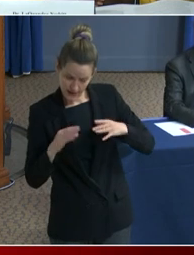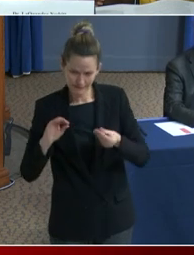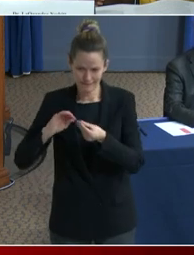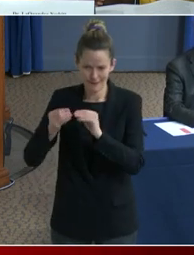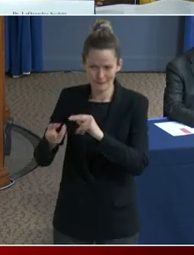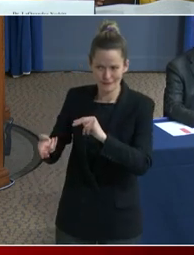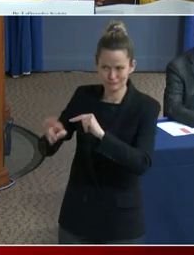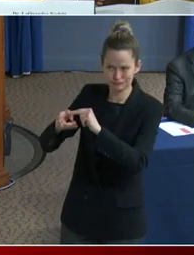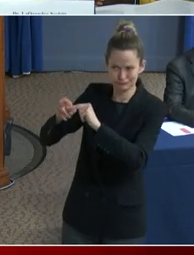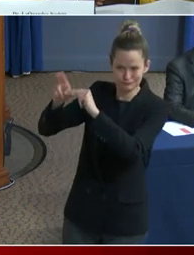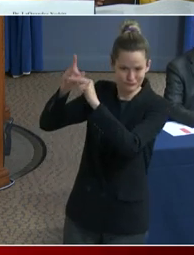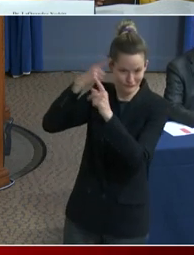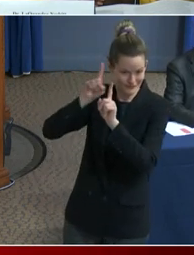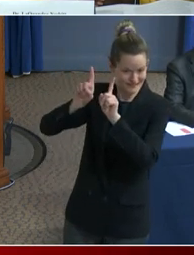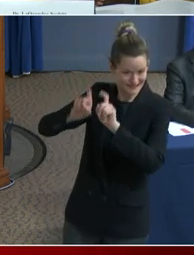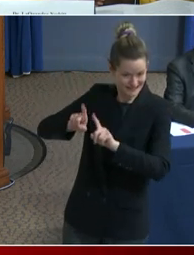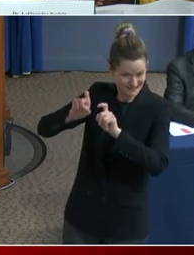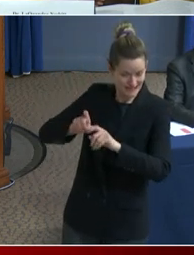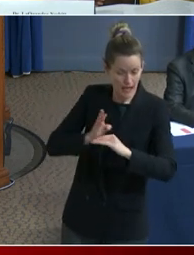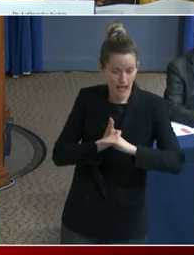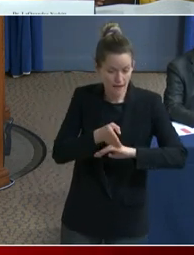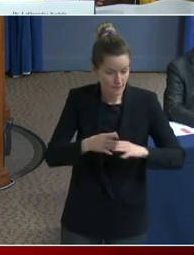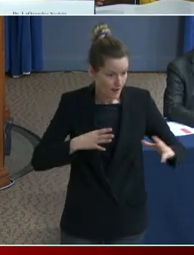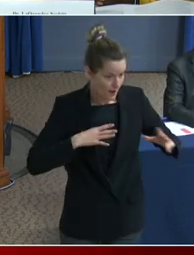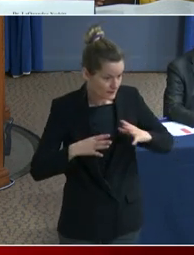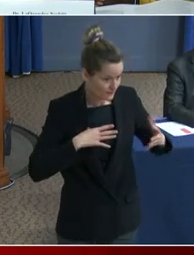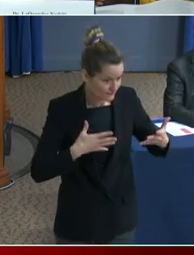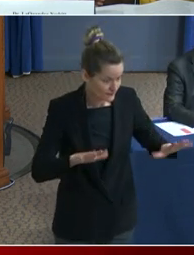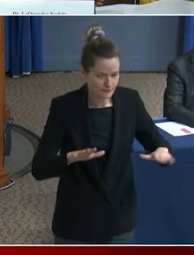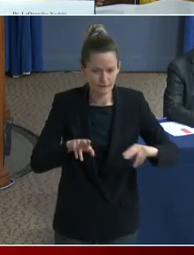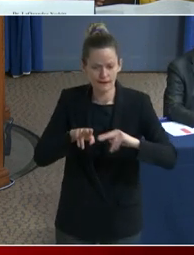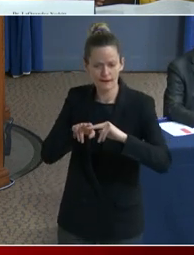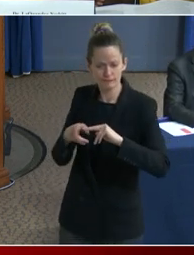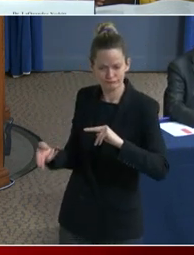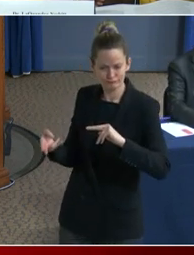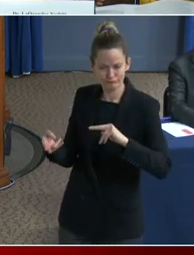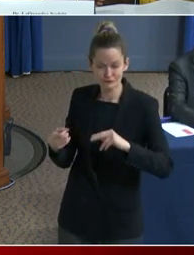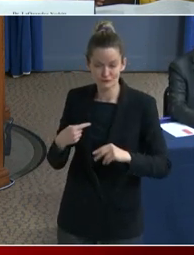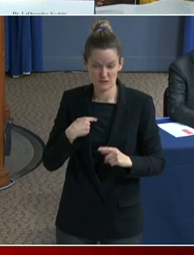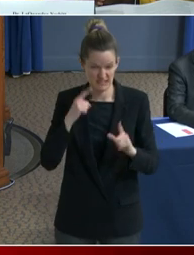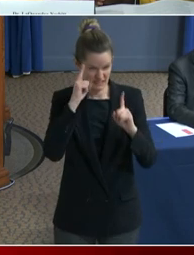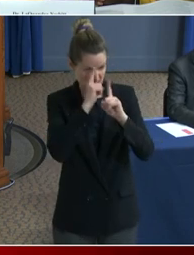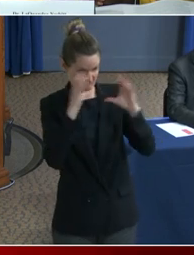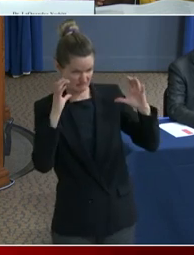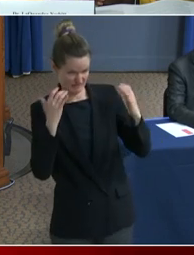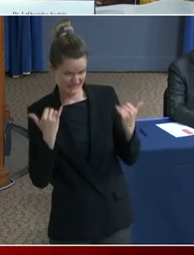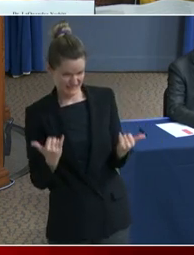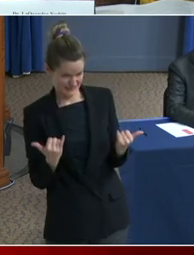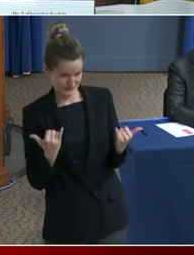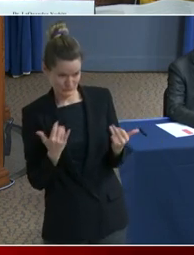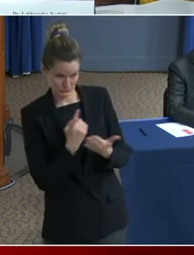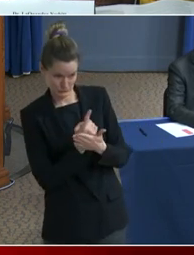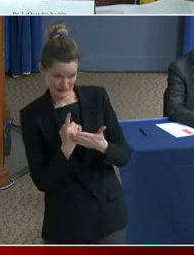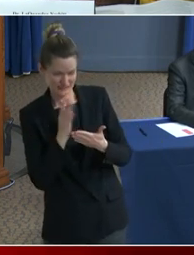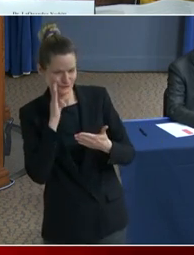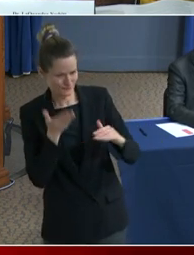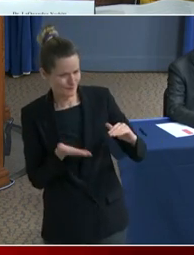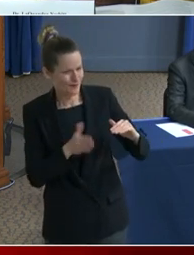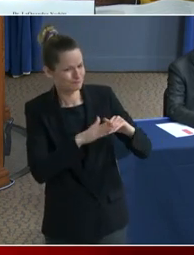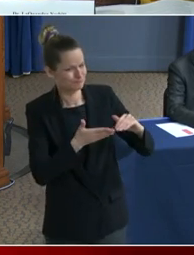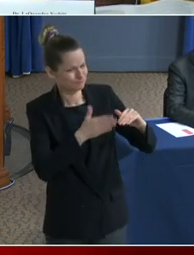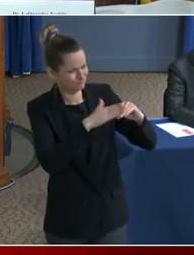see a decrease in testing. We expect that this week, we will be on track to have another week where we see our testing